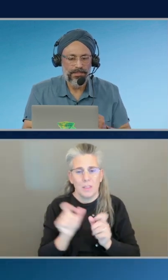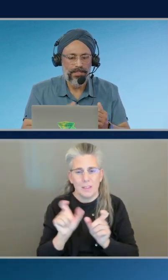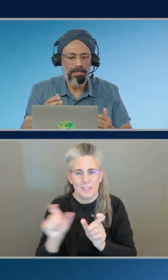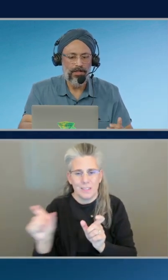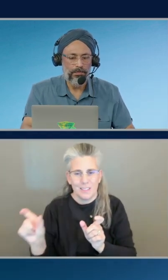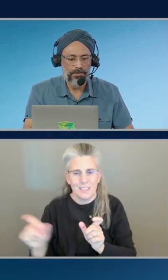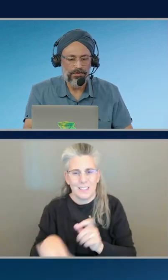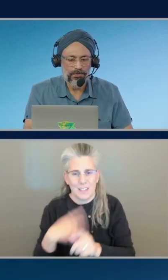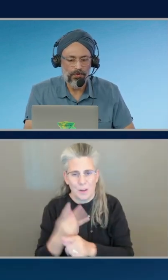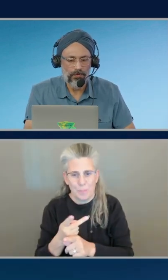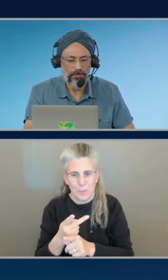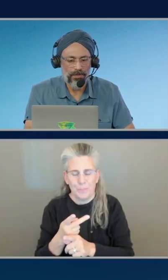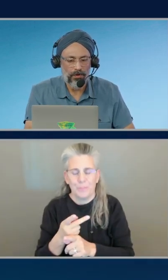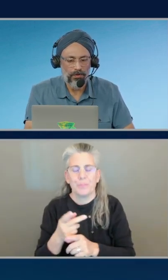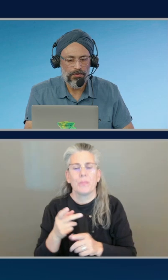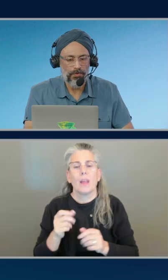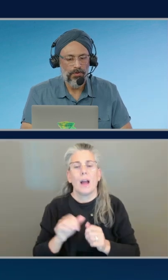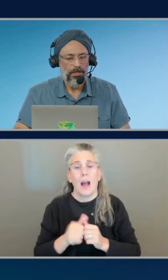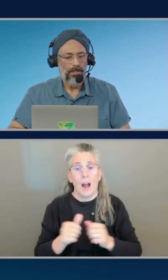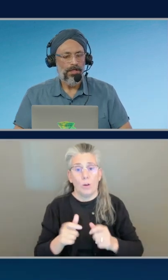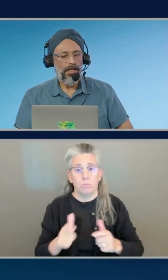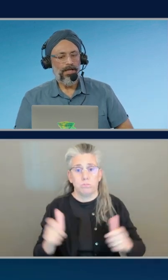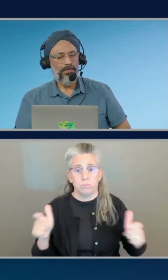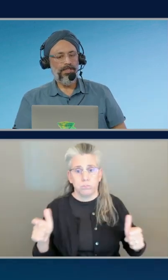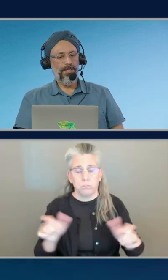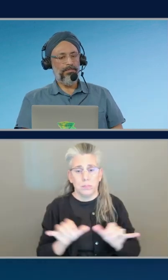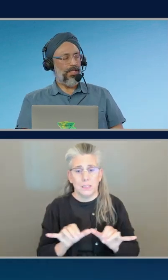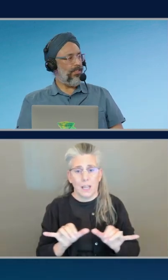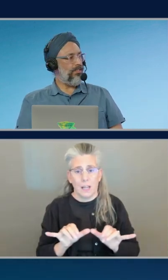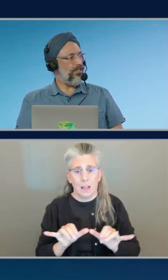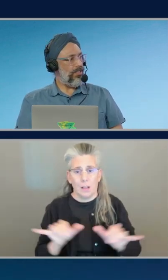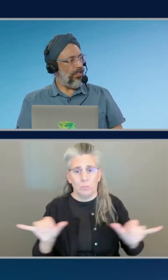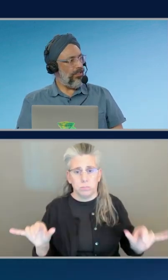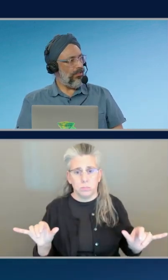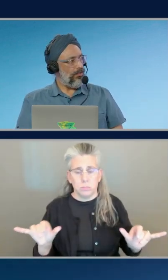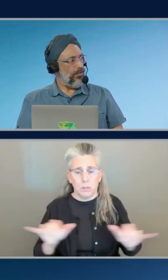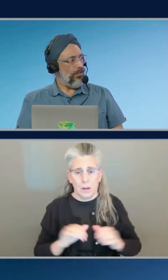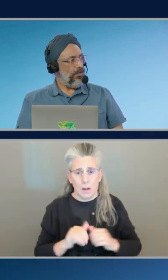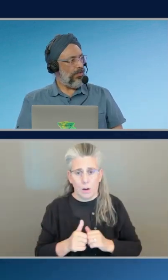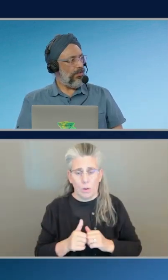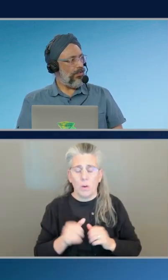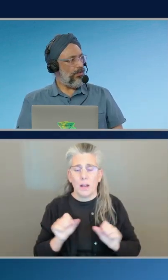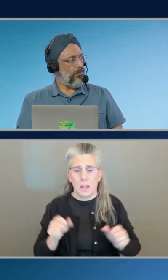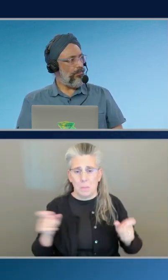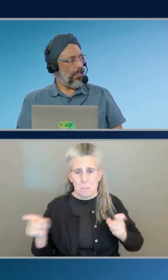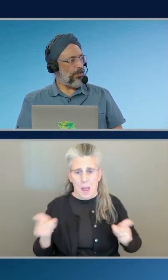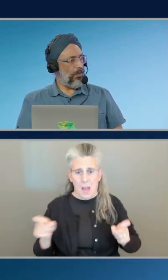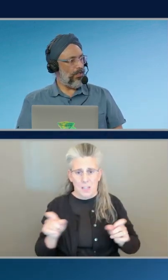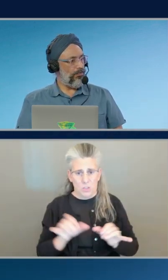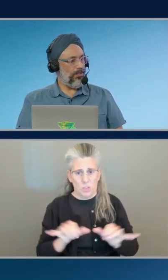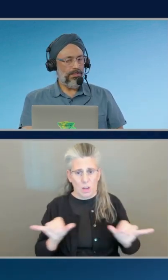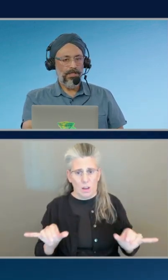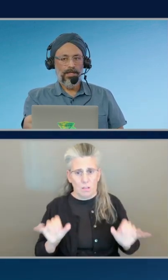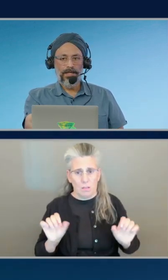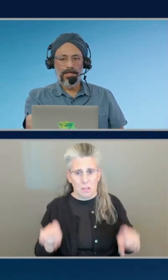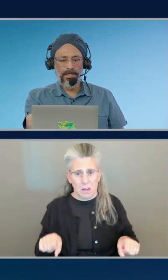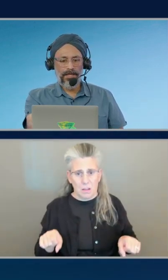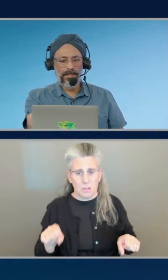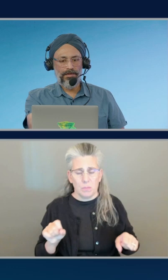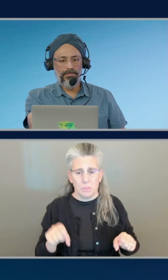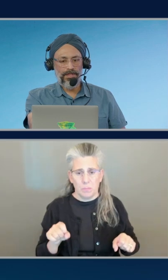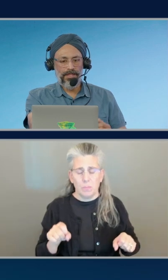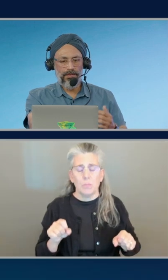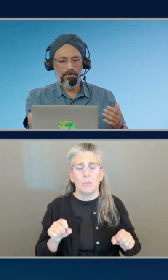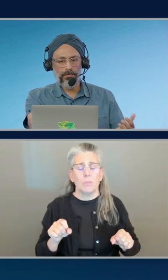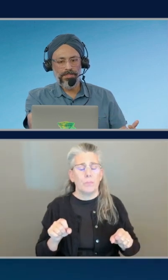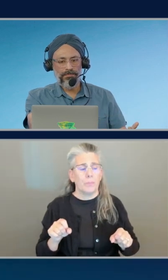my scaling options. So we are also having a managed scaling as part of this.